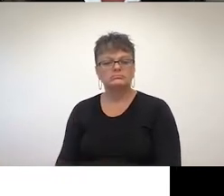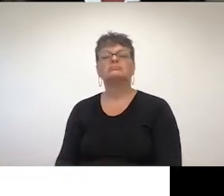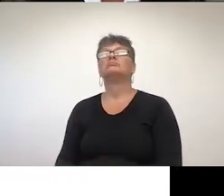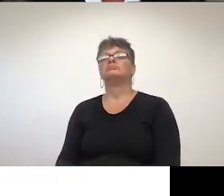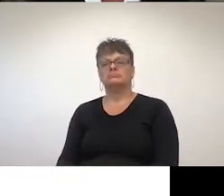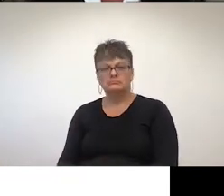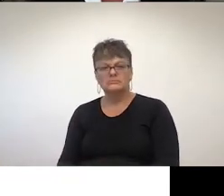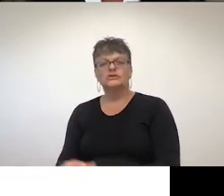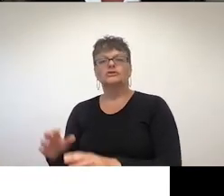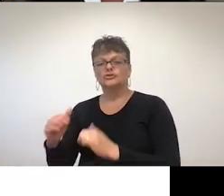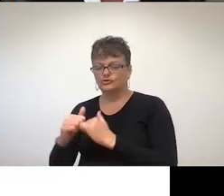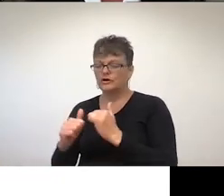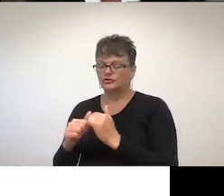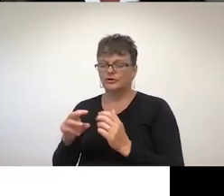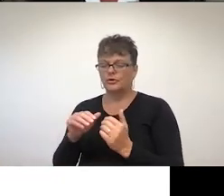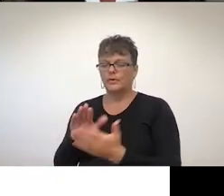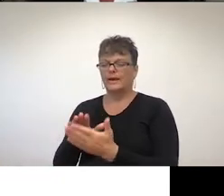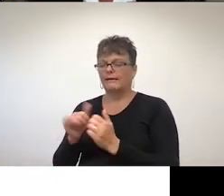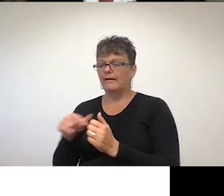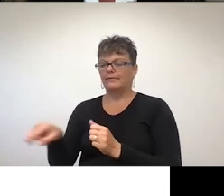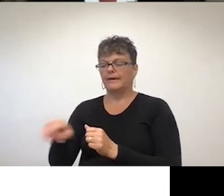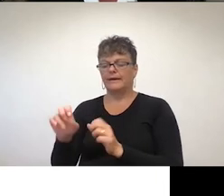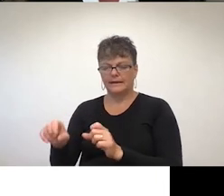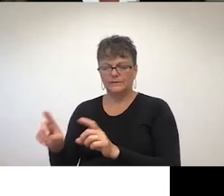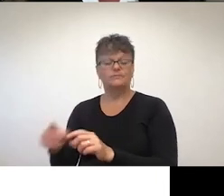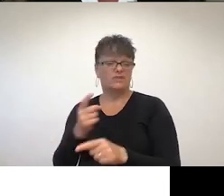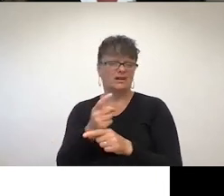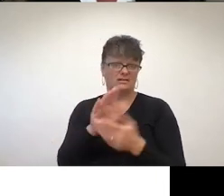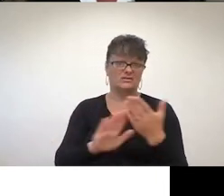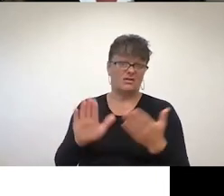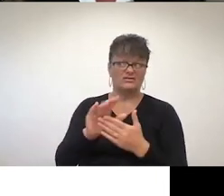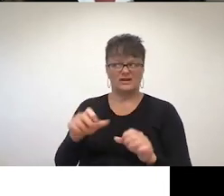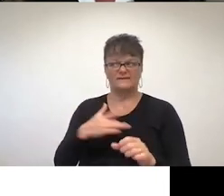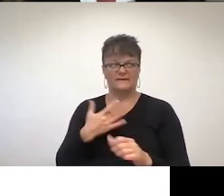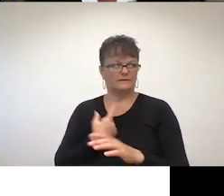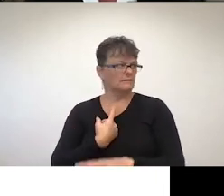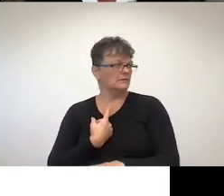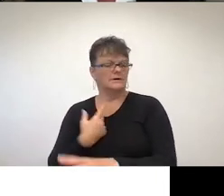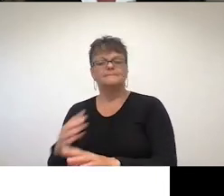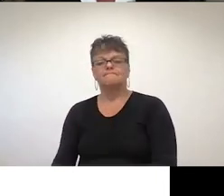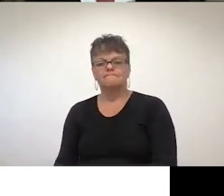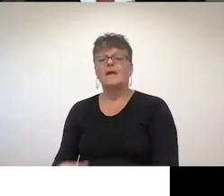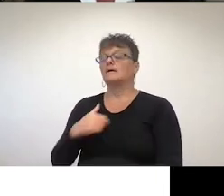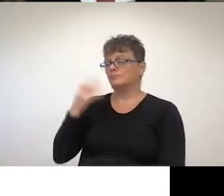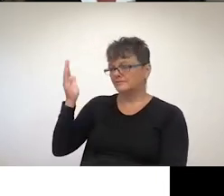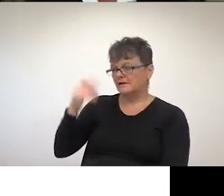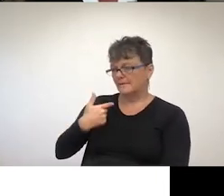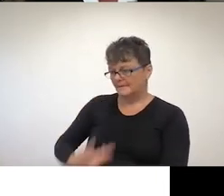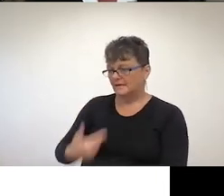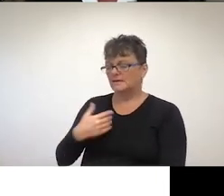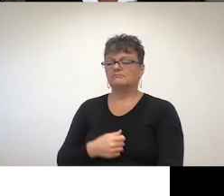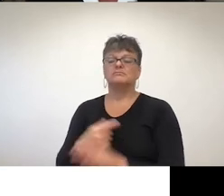to know each other, because college can be a lonely place. Getting things off your plate, introductory presentation about myself, sharing